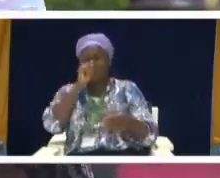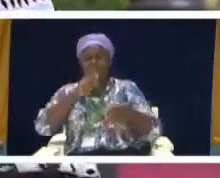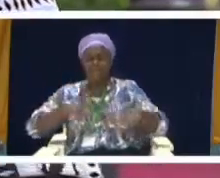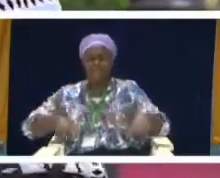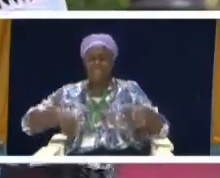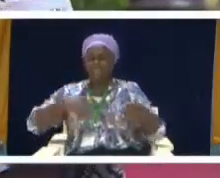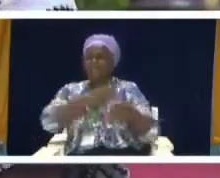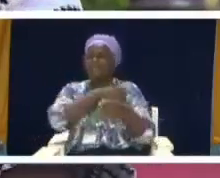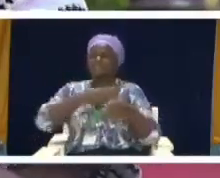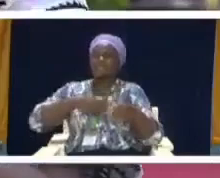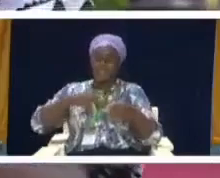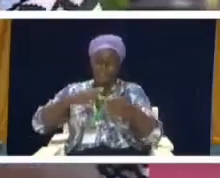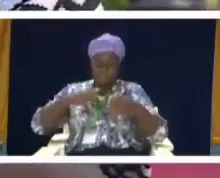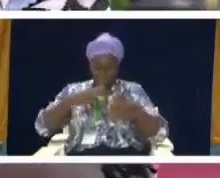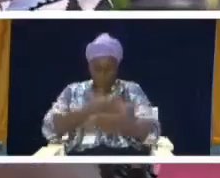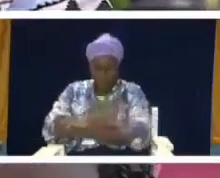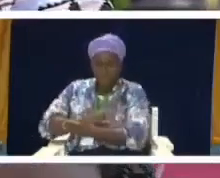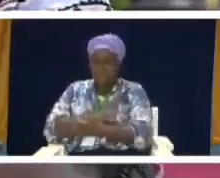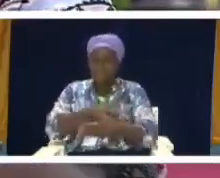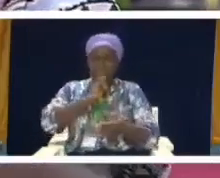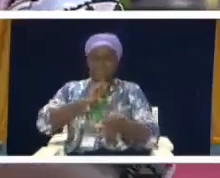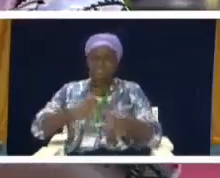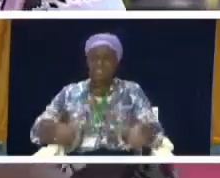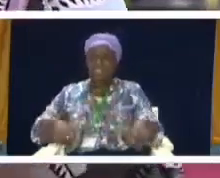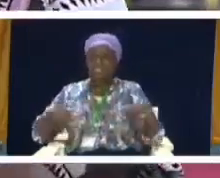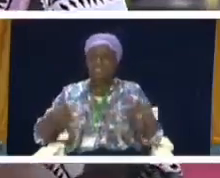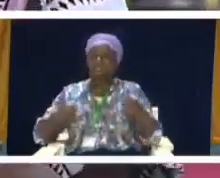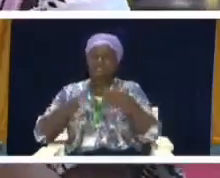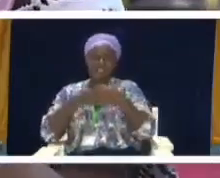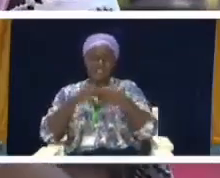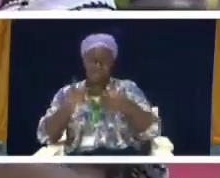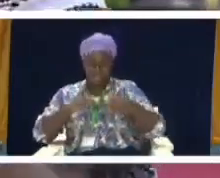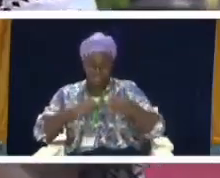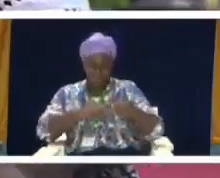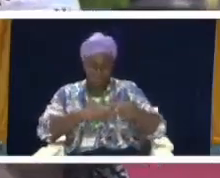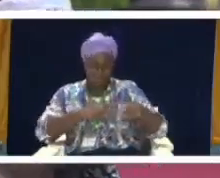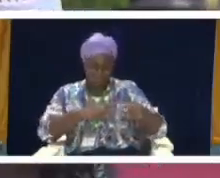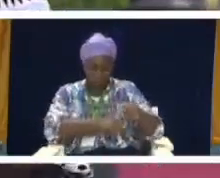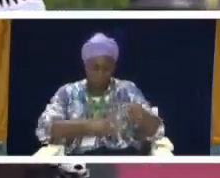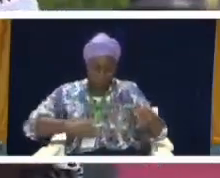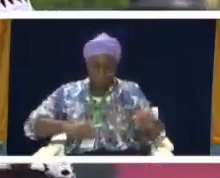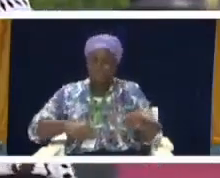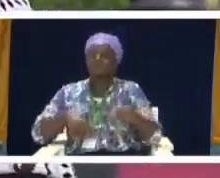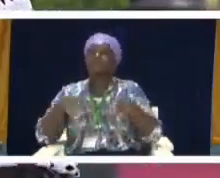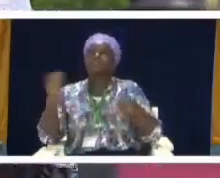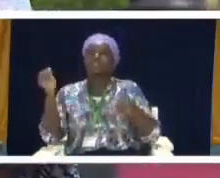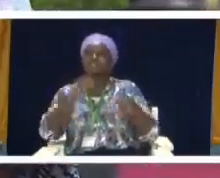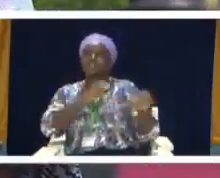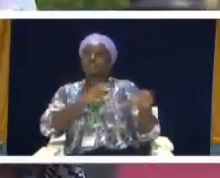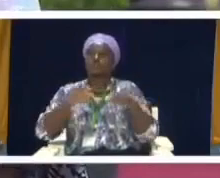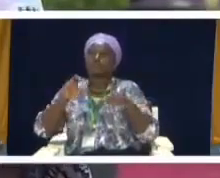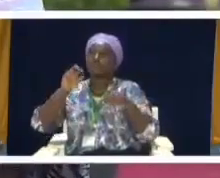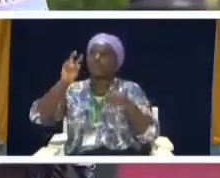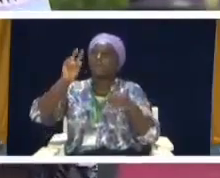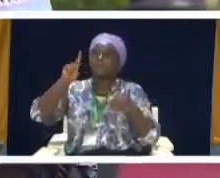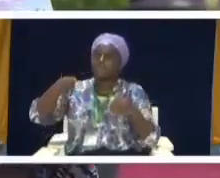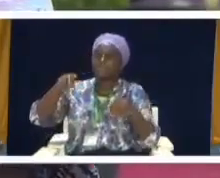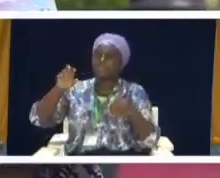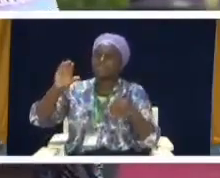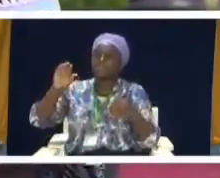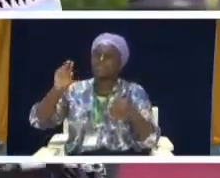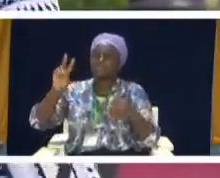is alive. Hallelujah. After the surgery, they did PCV for me. My blood was as low